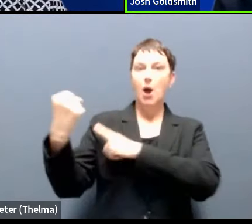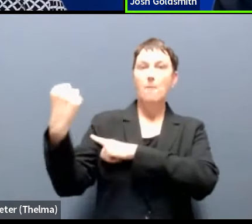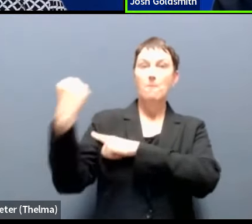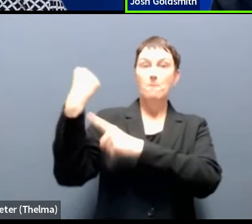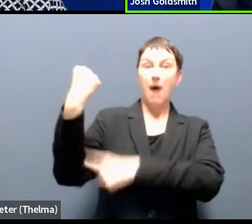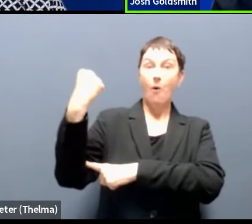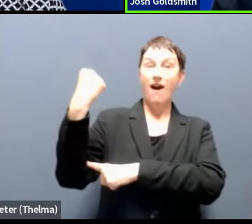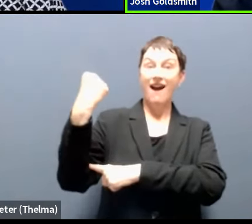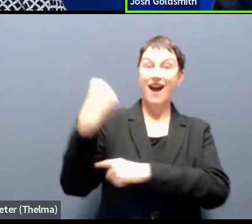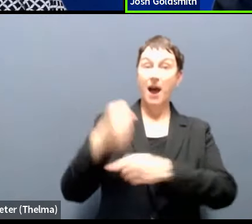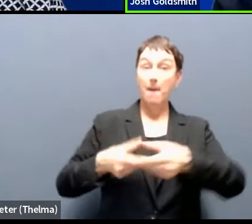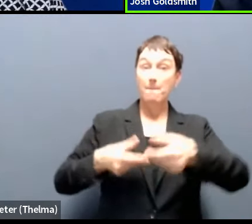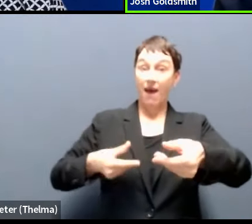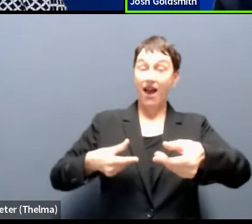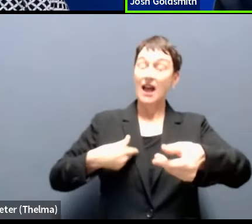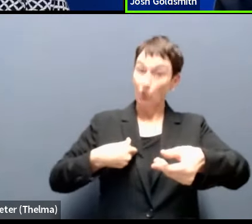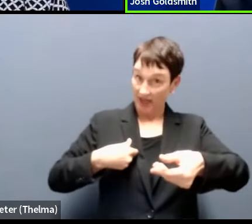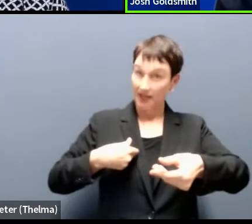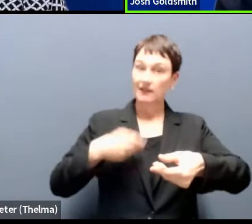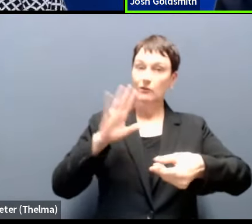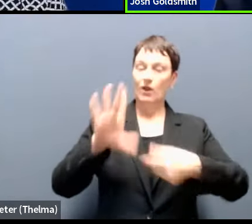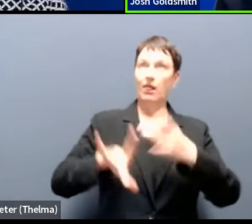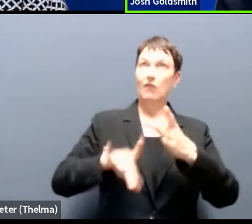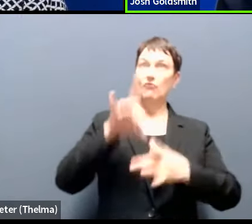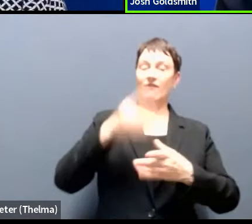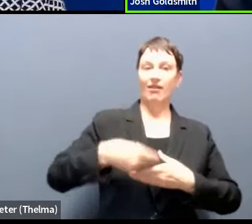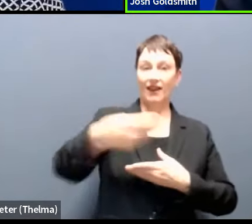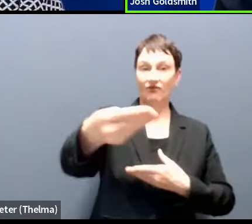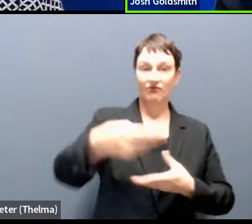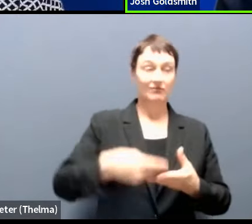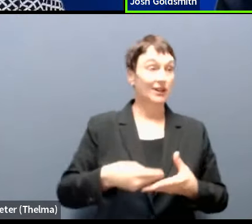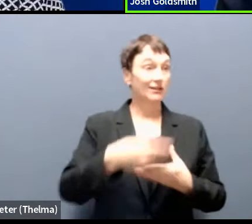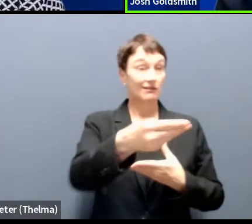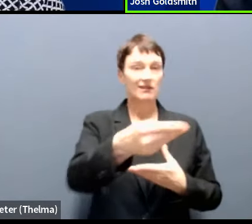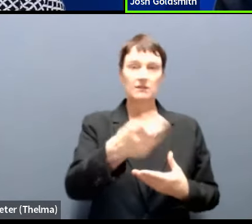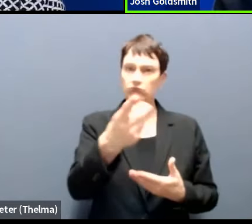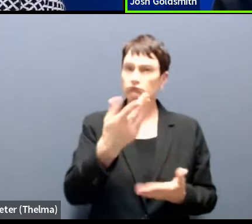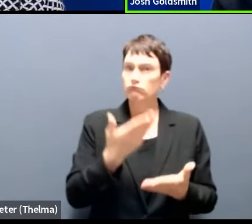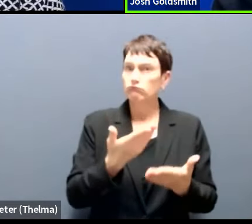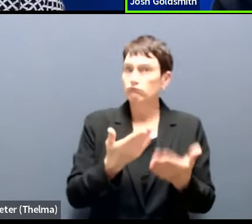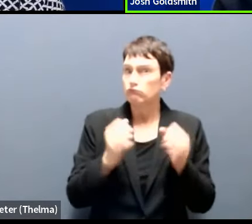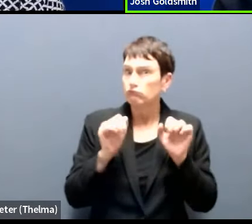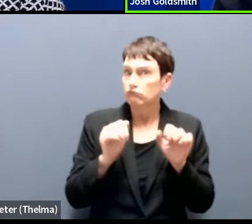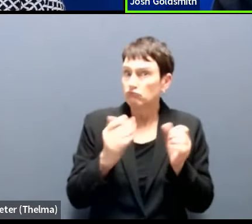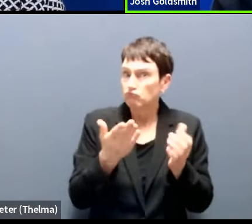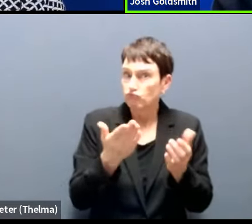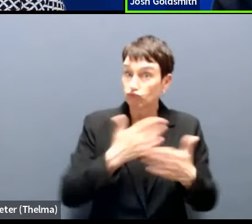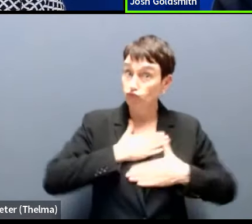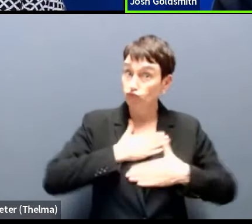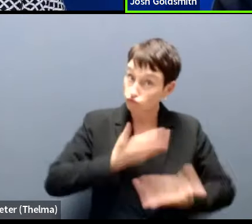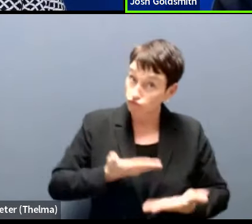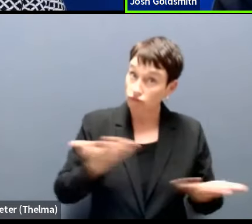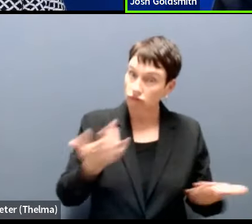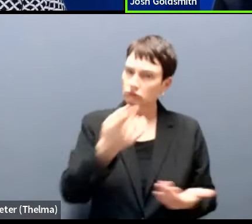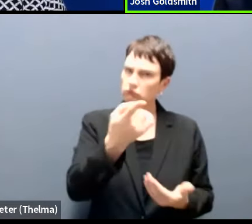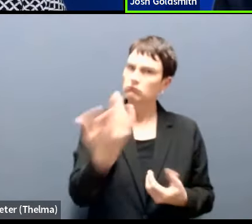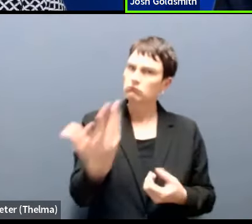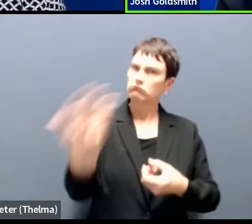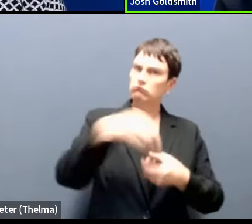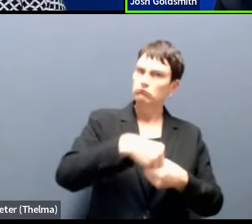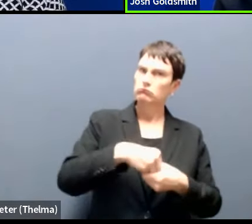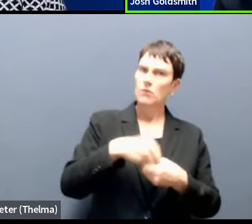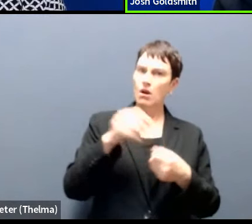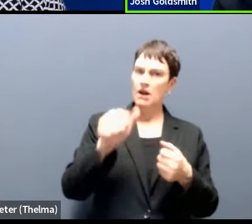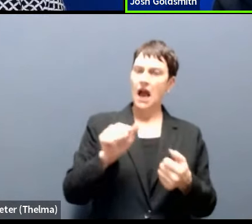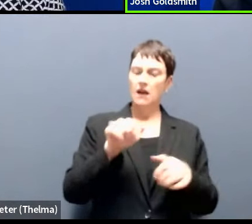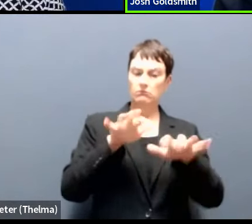day to a student who's here with us. You can go ahead and apply already if you're a student joining us. You just have